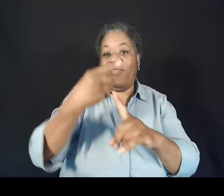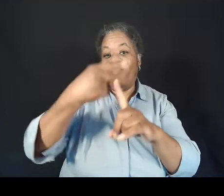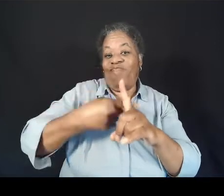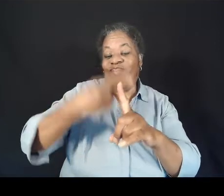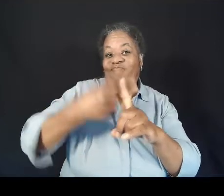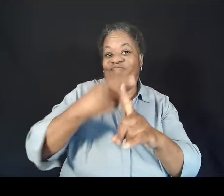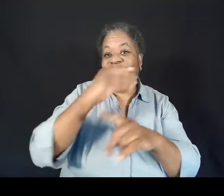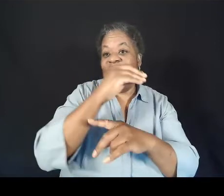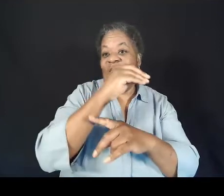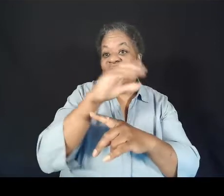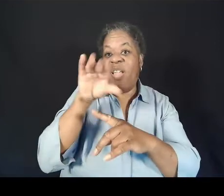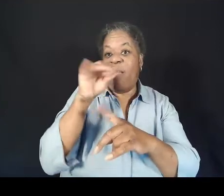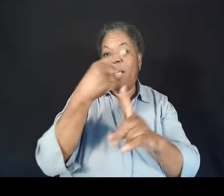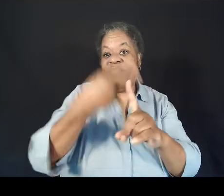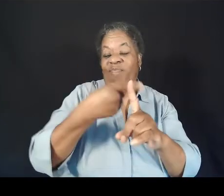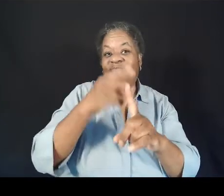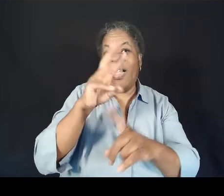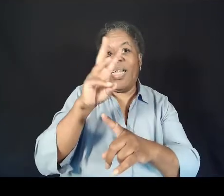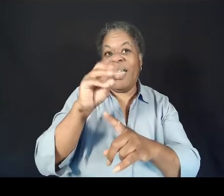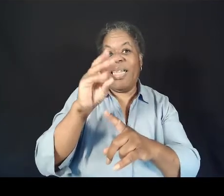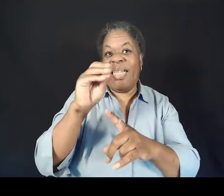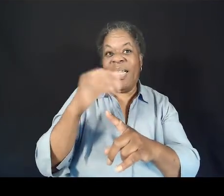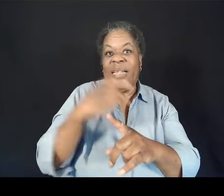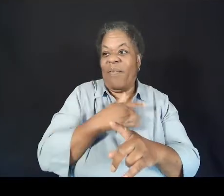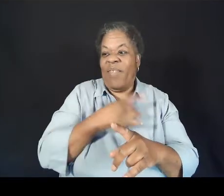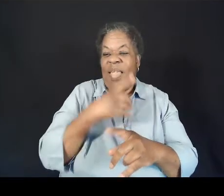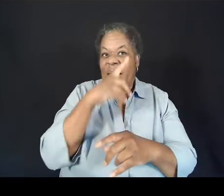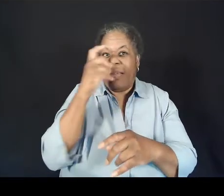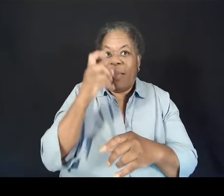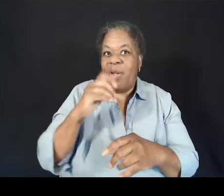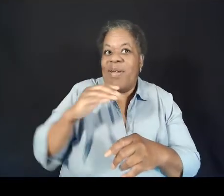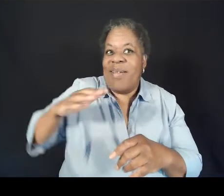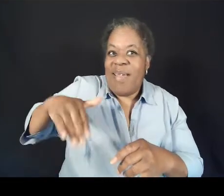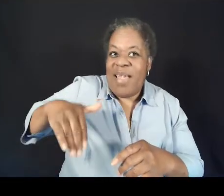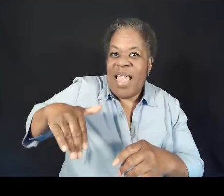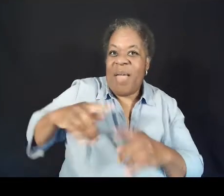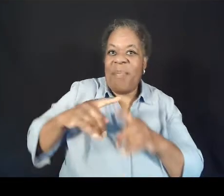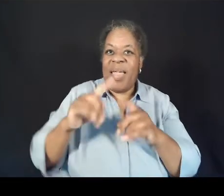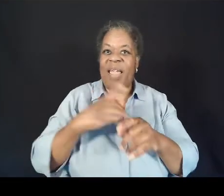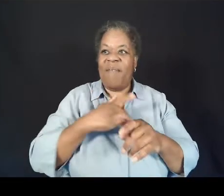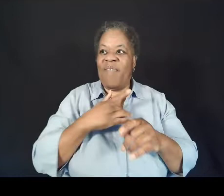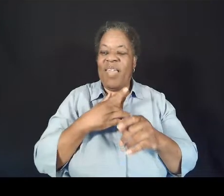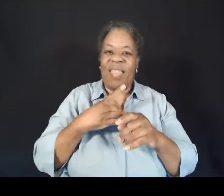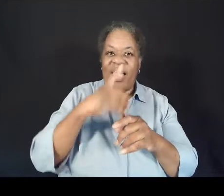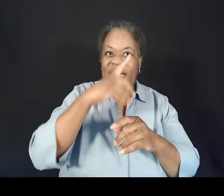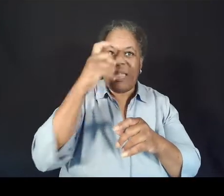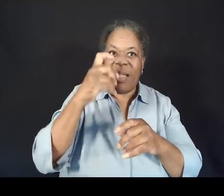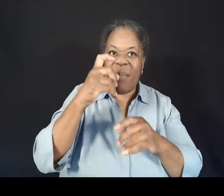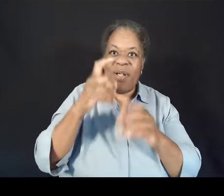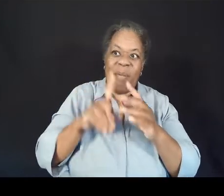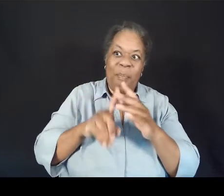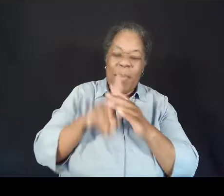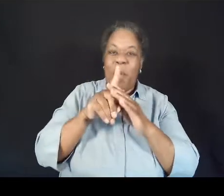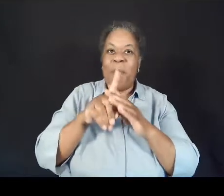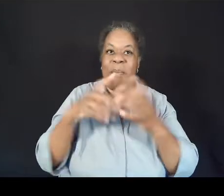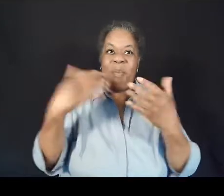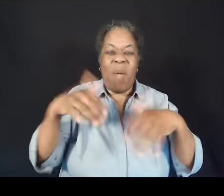doesn't really feel like summer yet, but emotionally, I feel like summer has really snuck up on us this year. Maybe it feels the same for you as